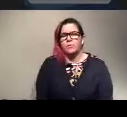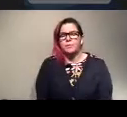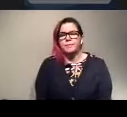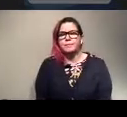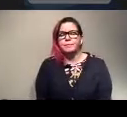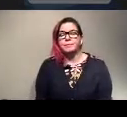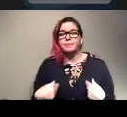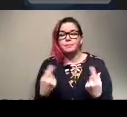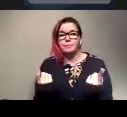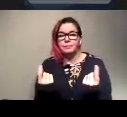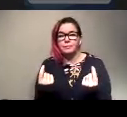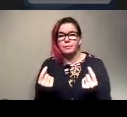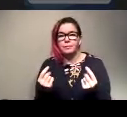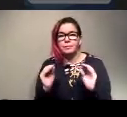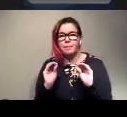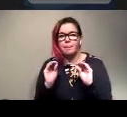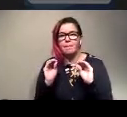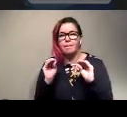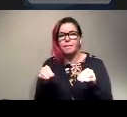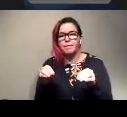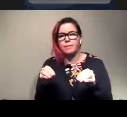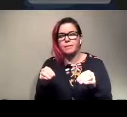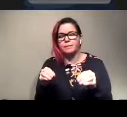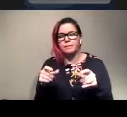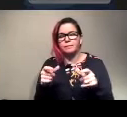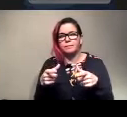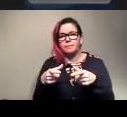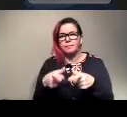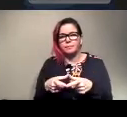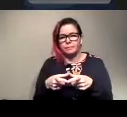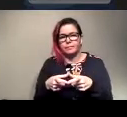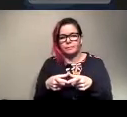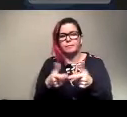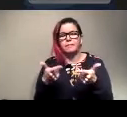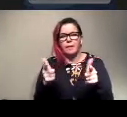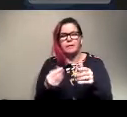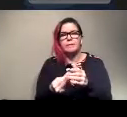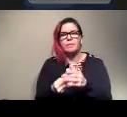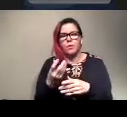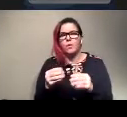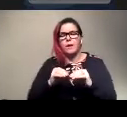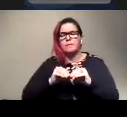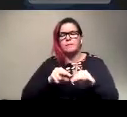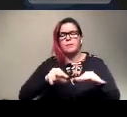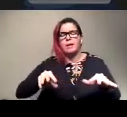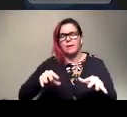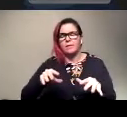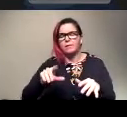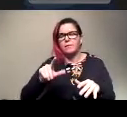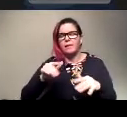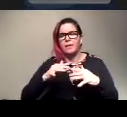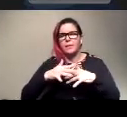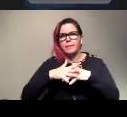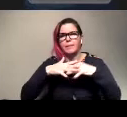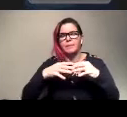them onto this media, and that allows them to grow. And we spread out that liquid so that we get the cells separated